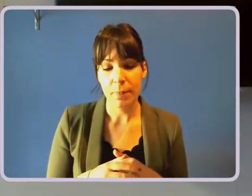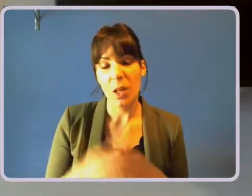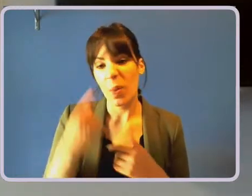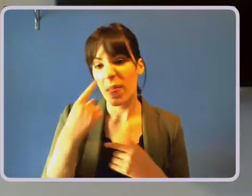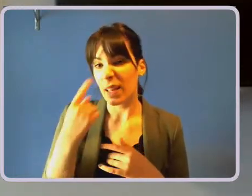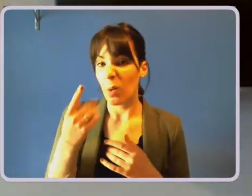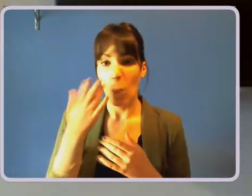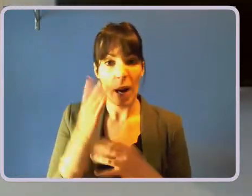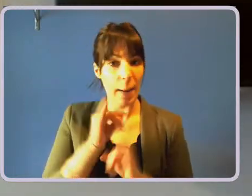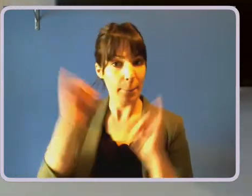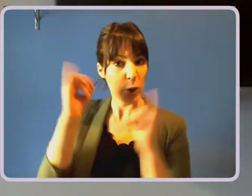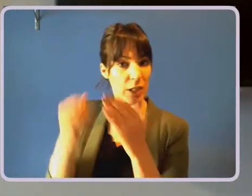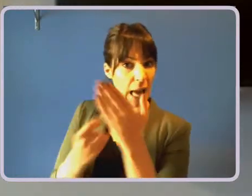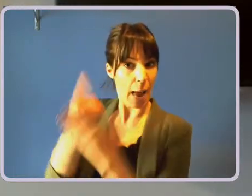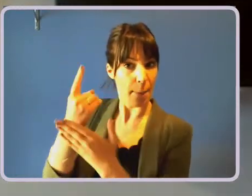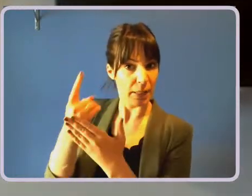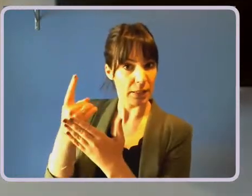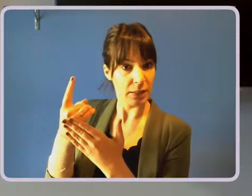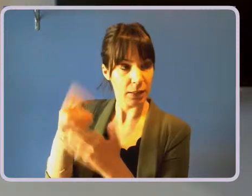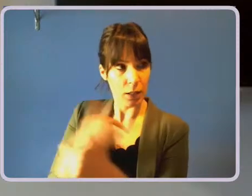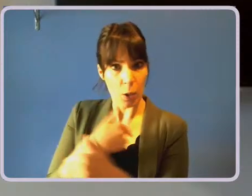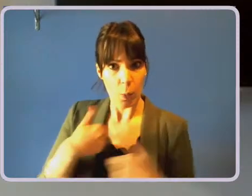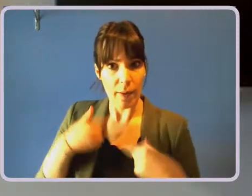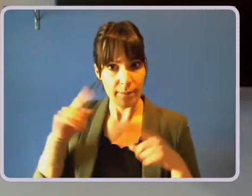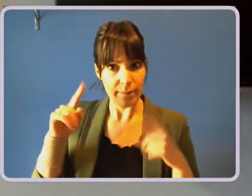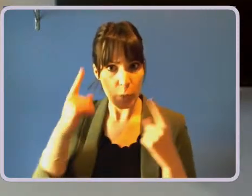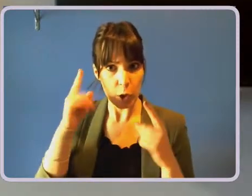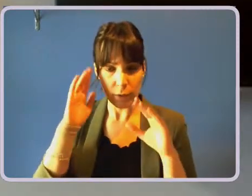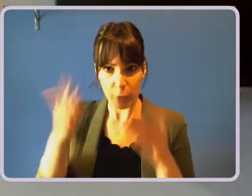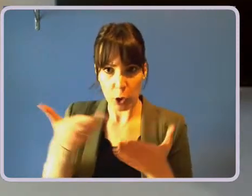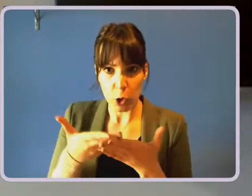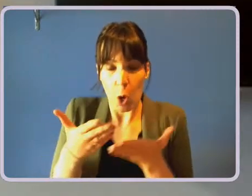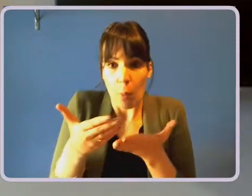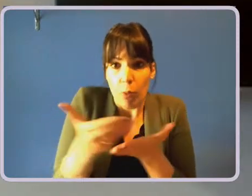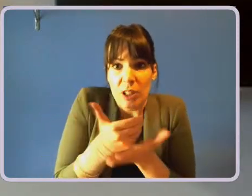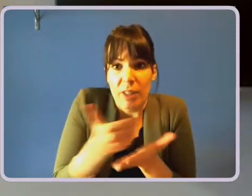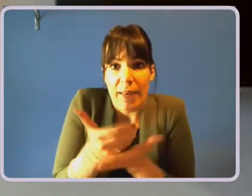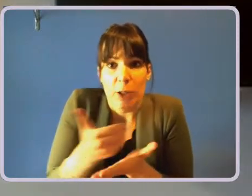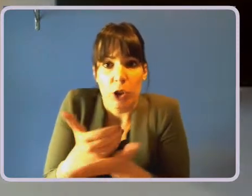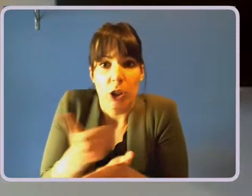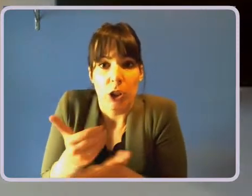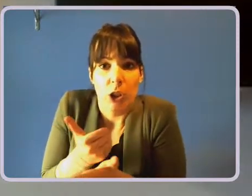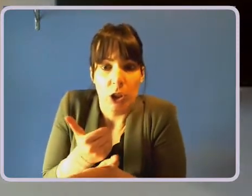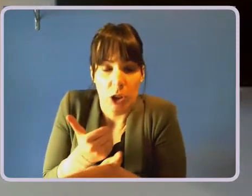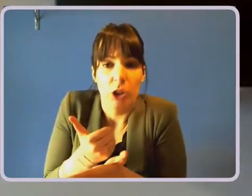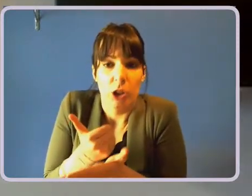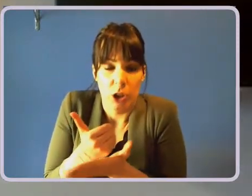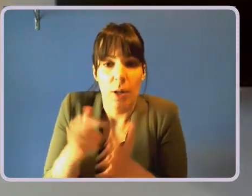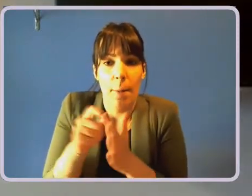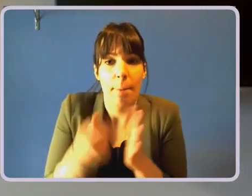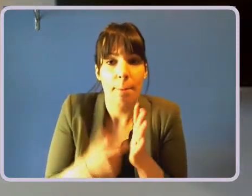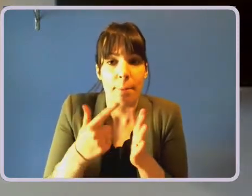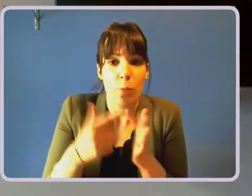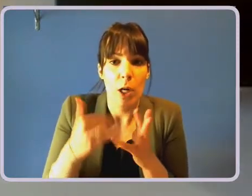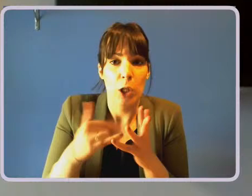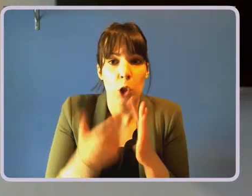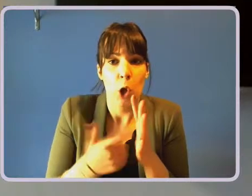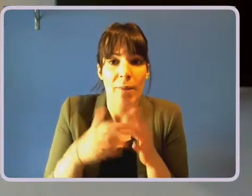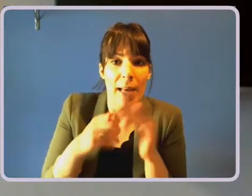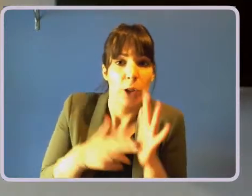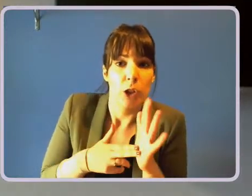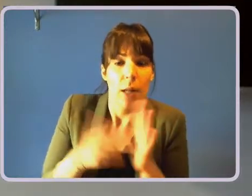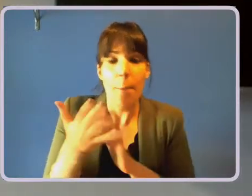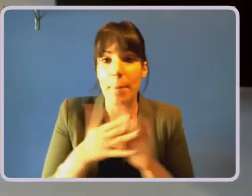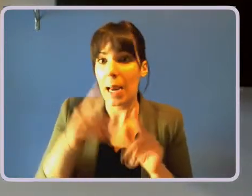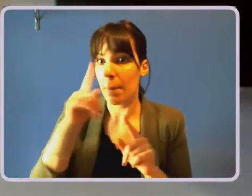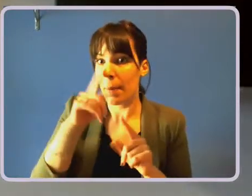we go into a little bit of self-preservation when there's bushfires and things like this, and instantly we start thinking about ourselves, our family, our